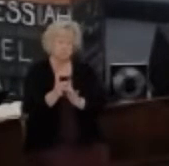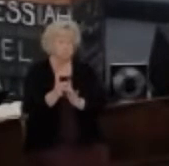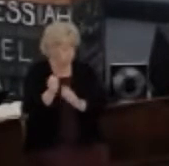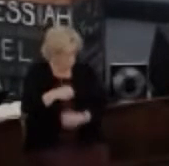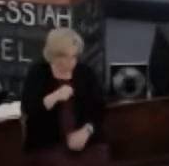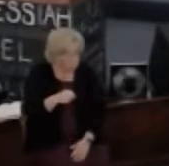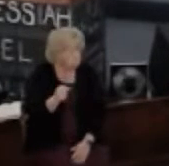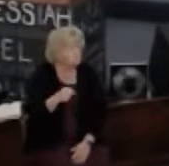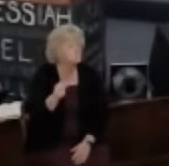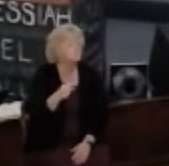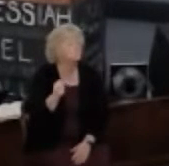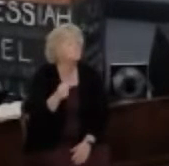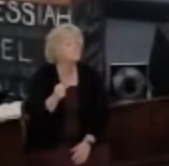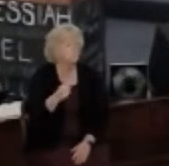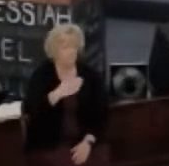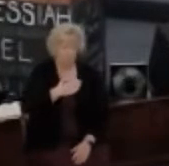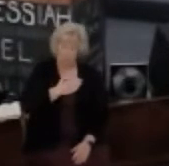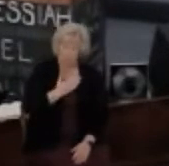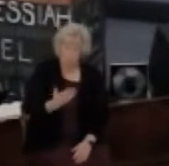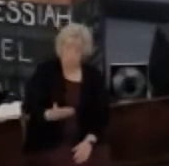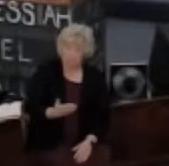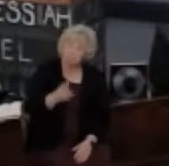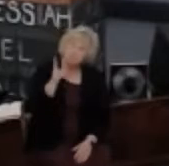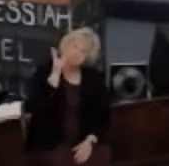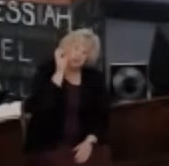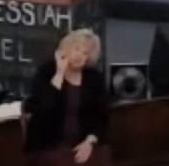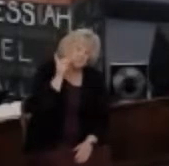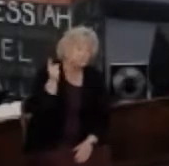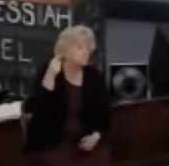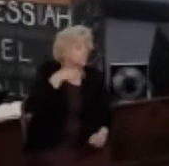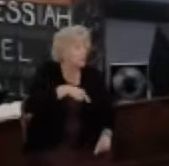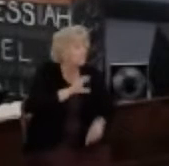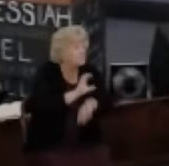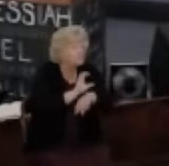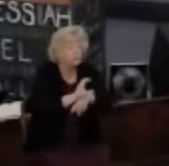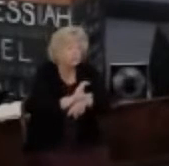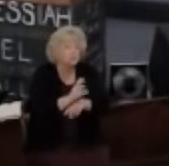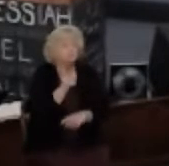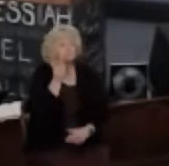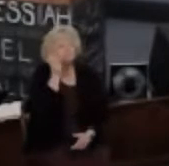yes. They're willing to listen to God's word, yes.